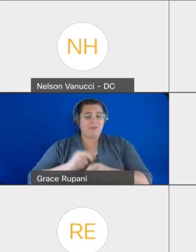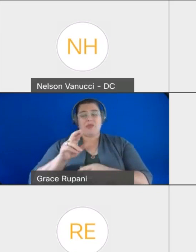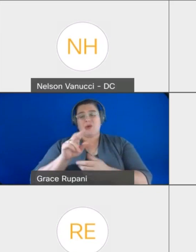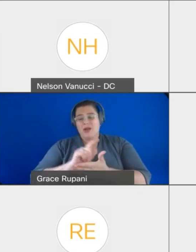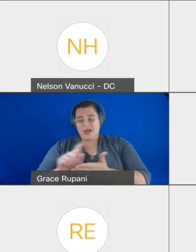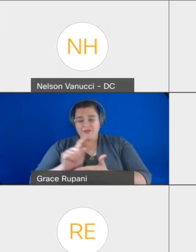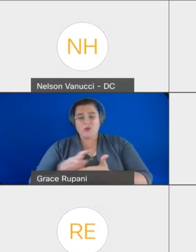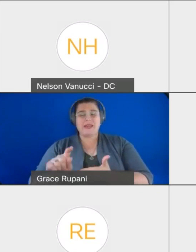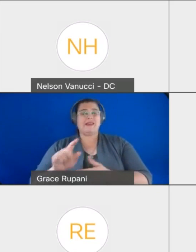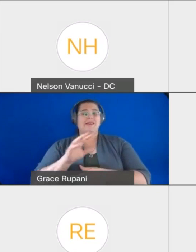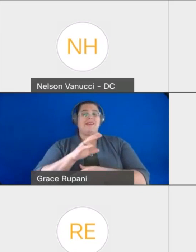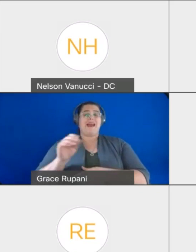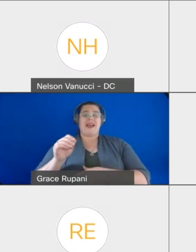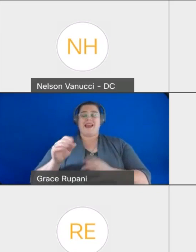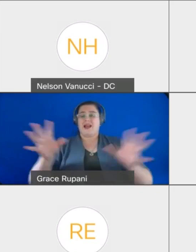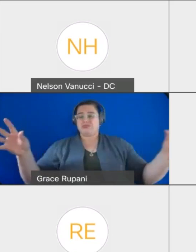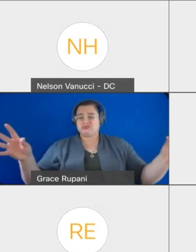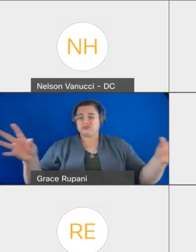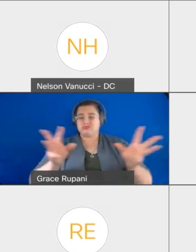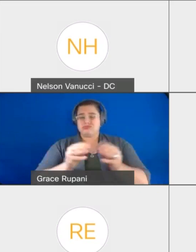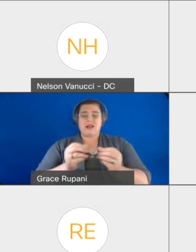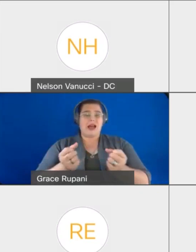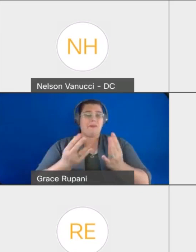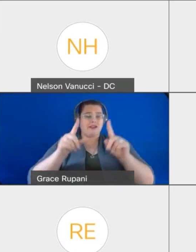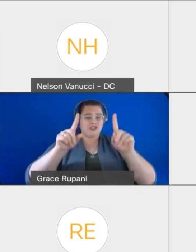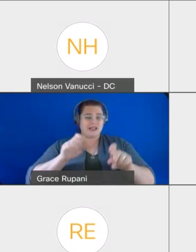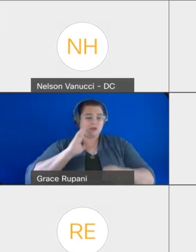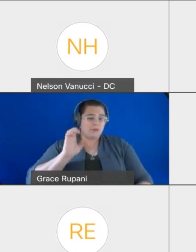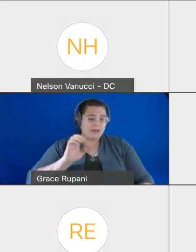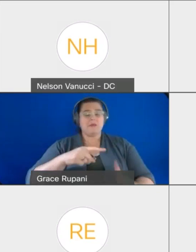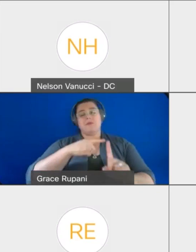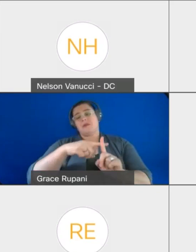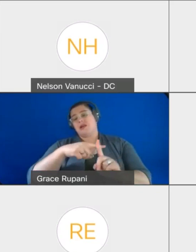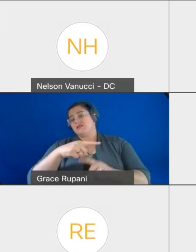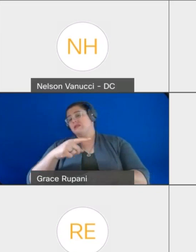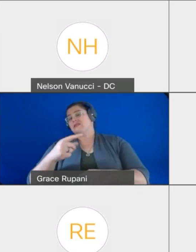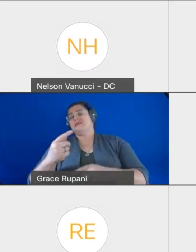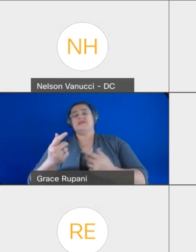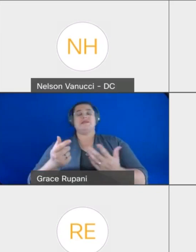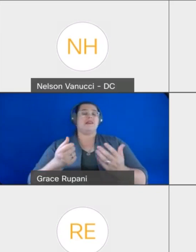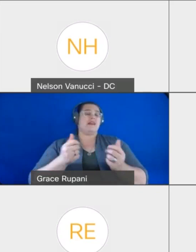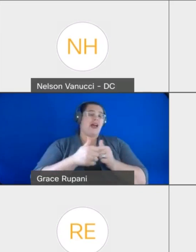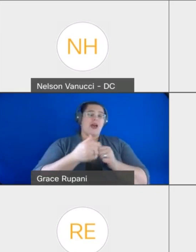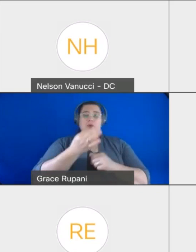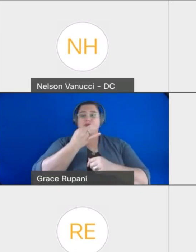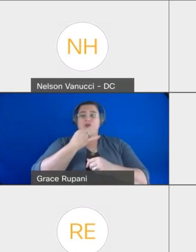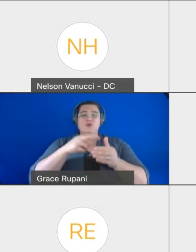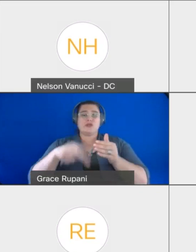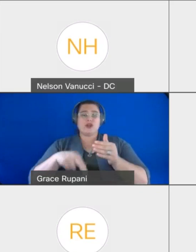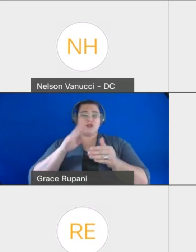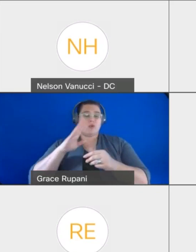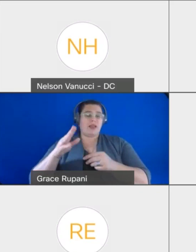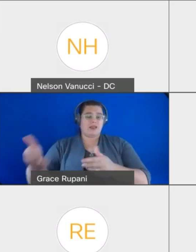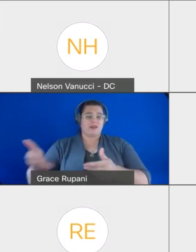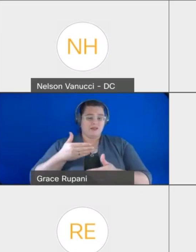and the number of tests you'd be doing and how soon you'd be getting the results back. But anyway, if someone from DC Health can speak to